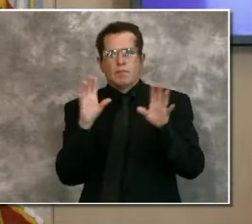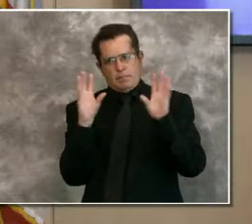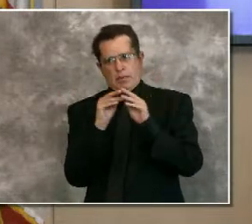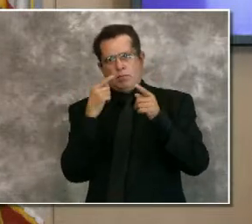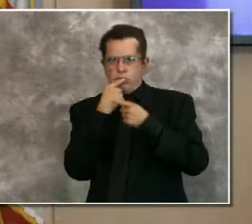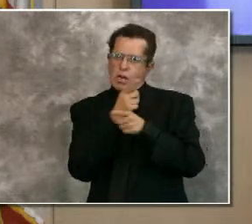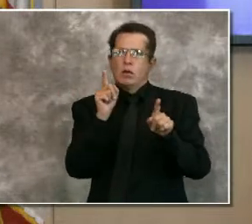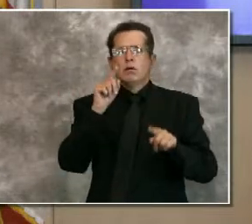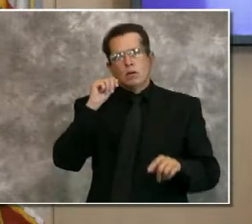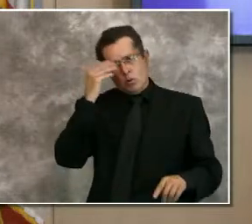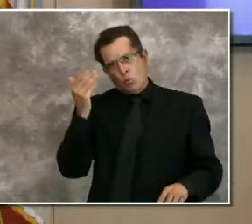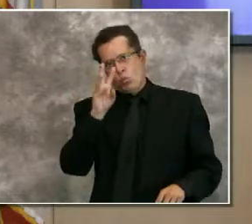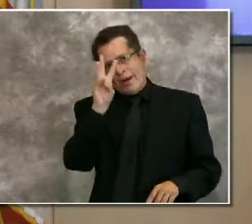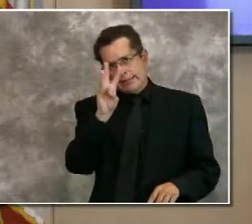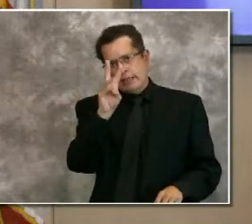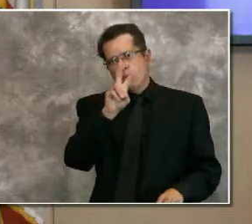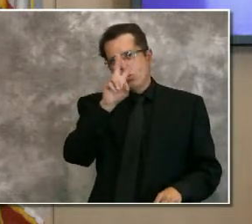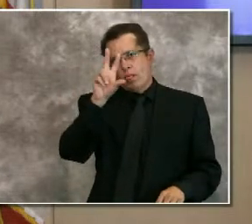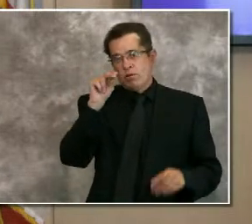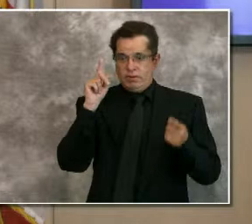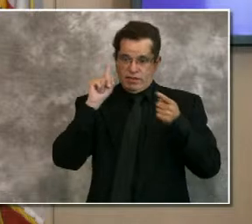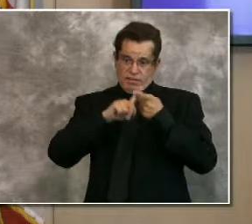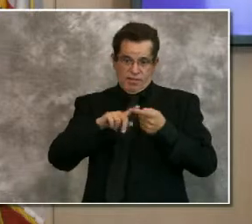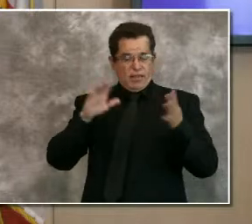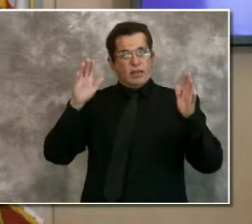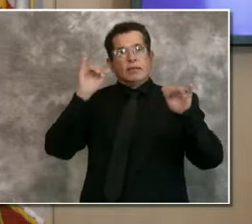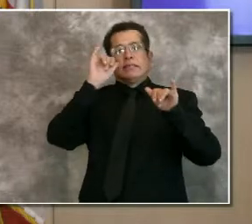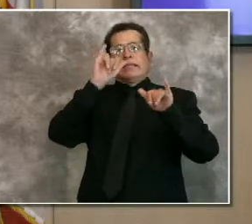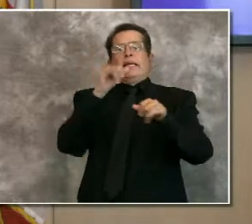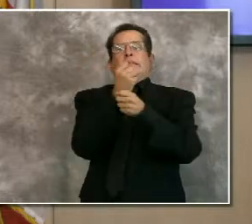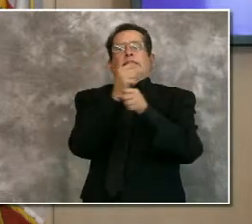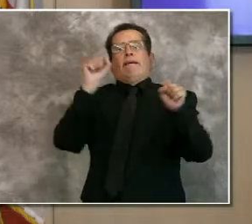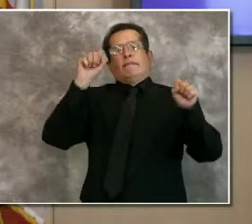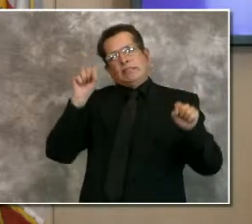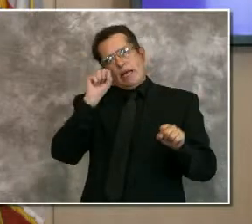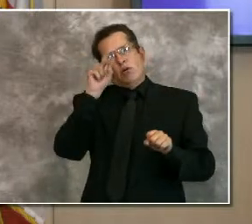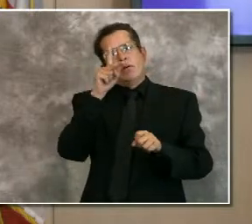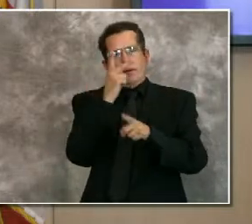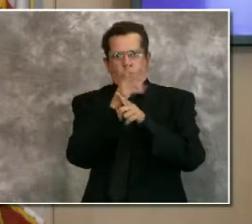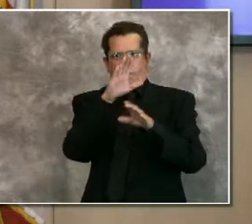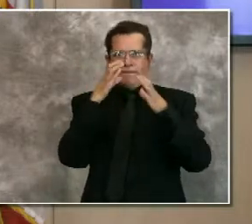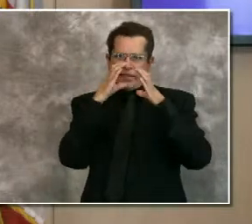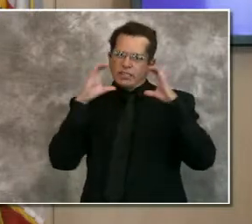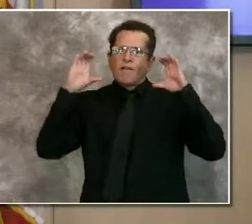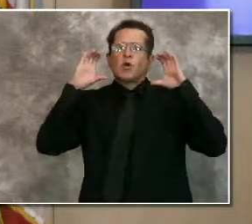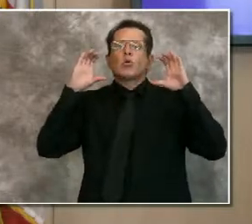stay safe, San Diego, and make sure you wear your facial coverings. Thank you.